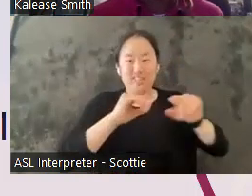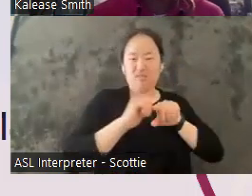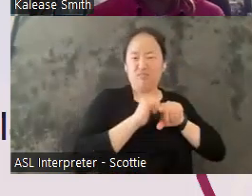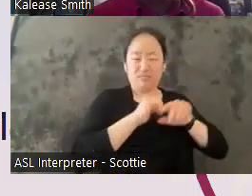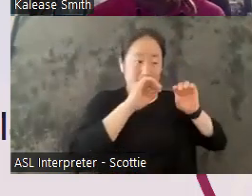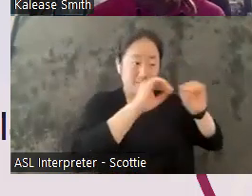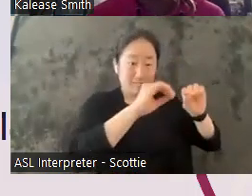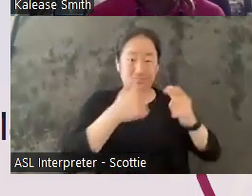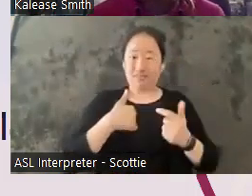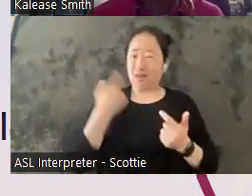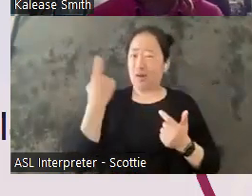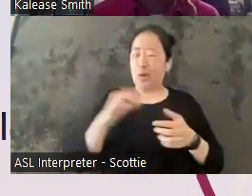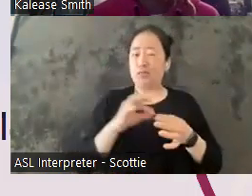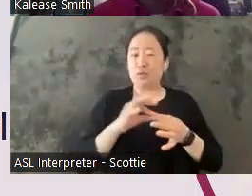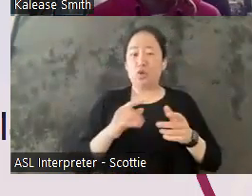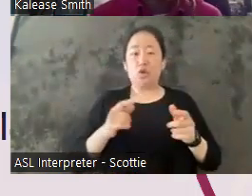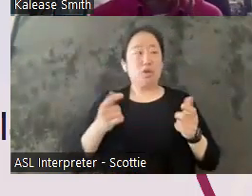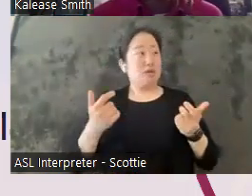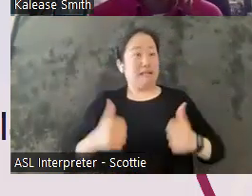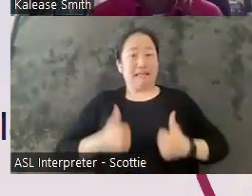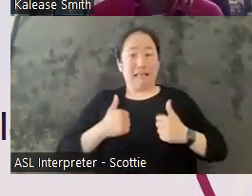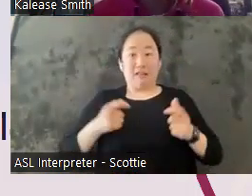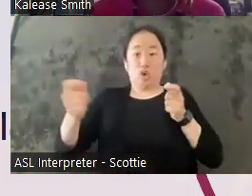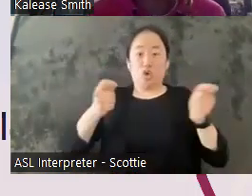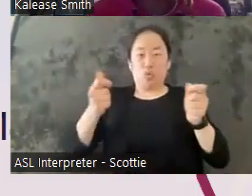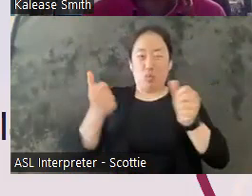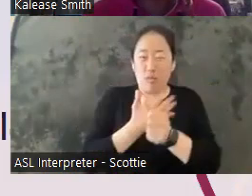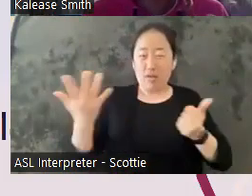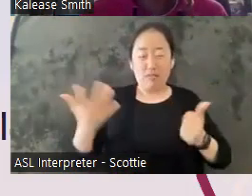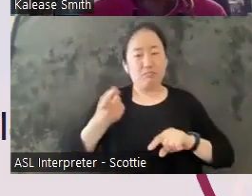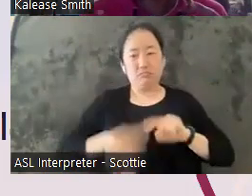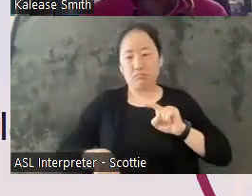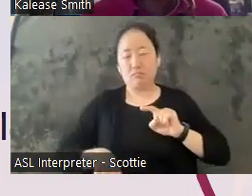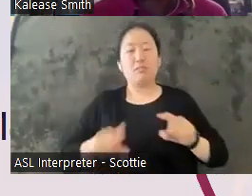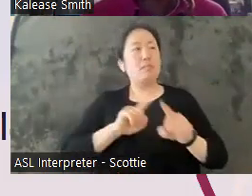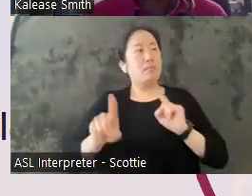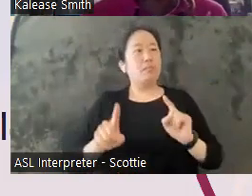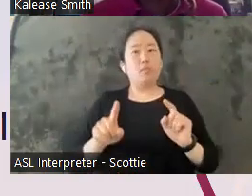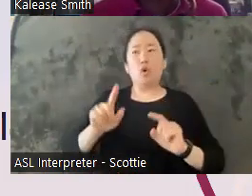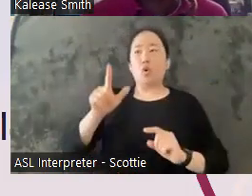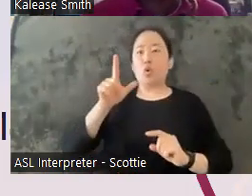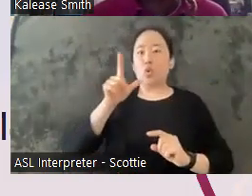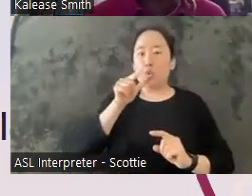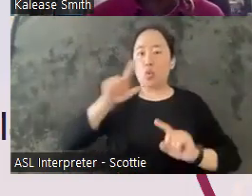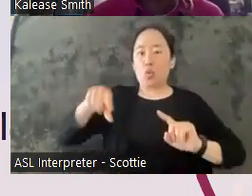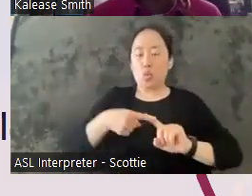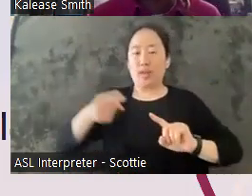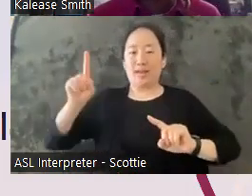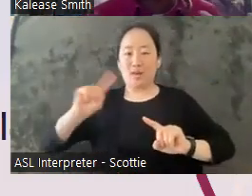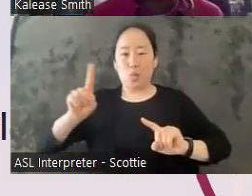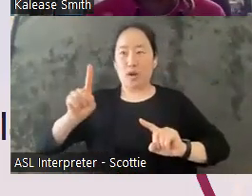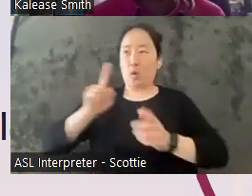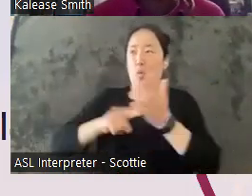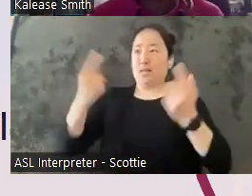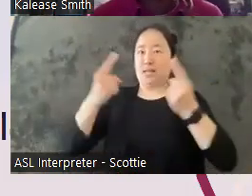over a lot in our lives, but we should have control over who, when, and where someone does something to us that we don't consent to.